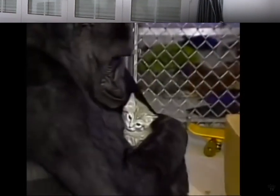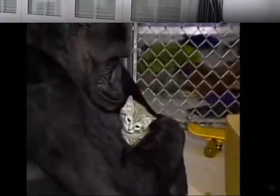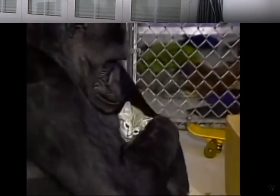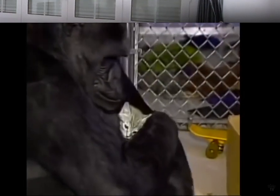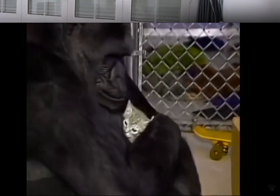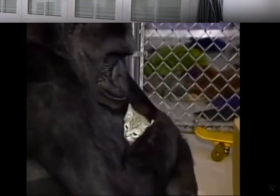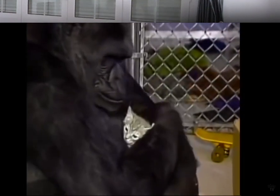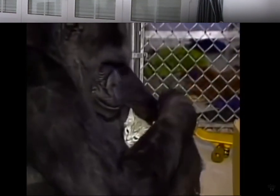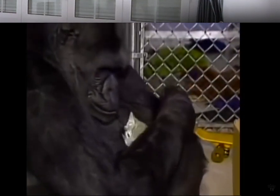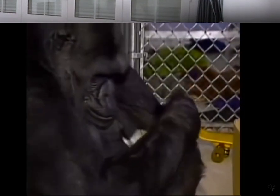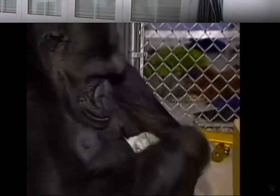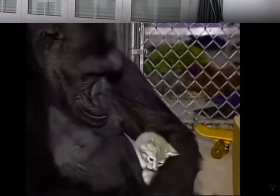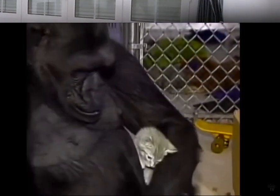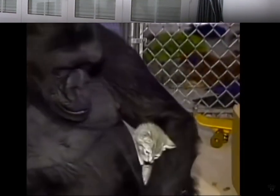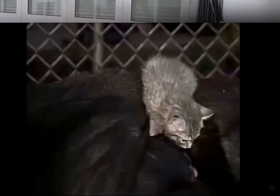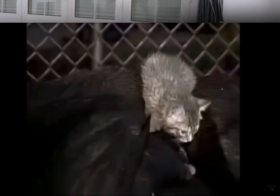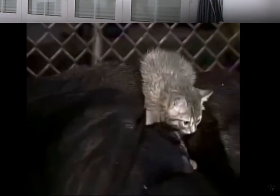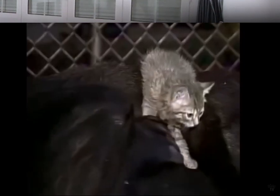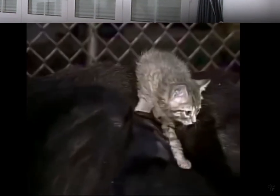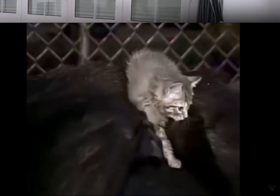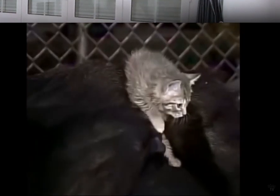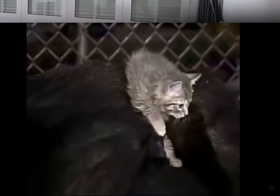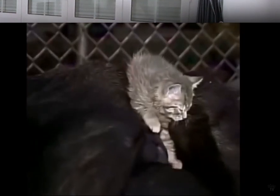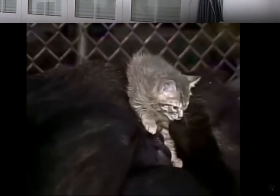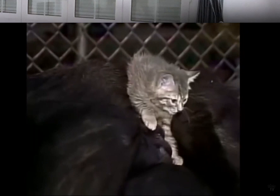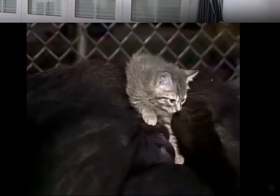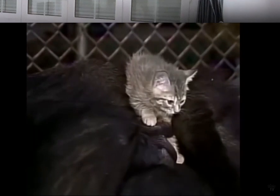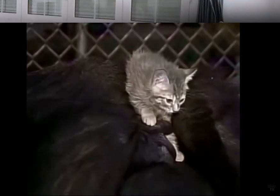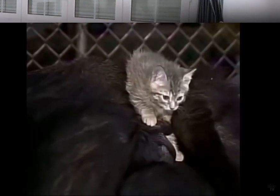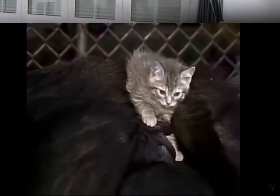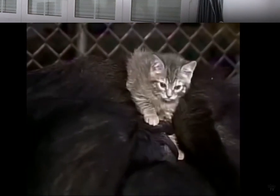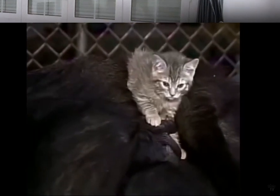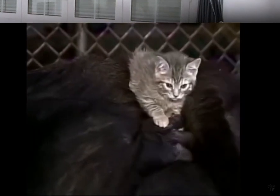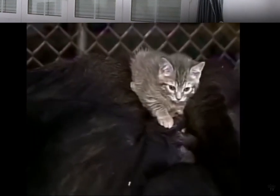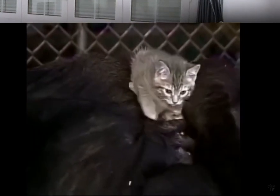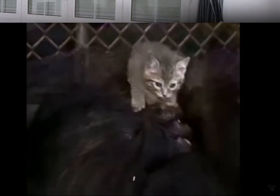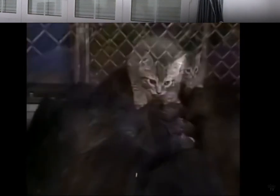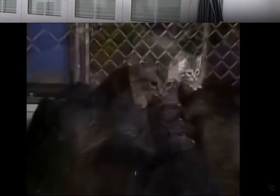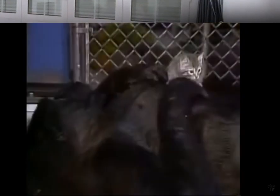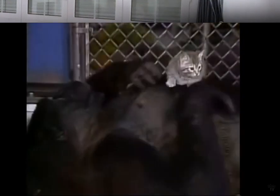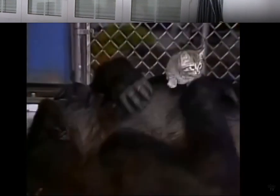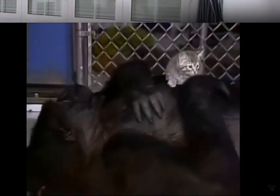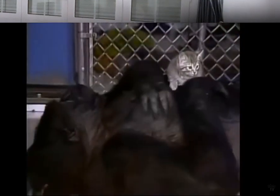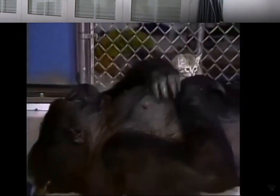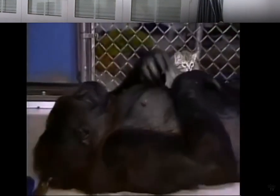gorilla with a tiny, tiny, tiny helpless kitten and being gentle and loving toward that